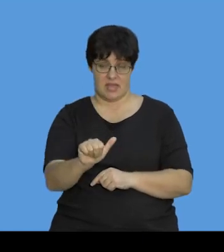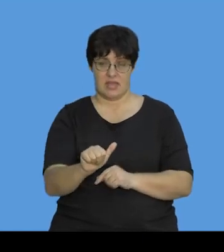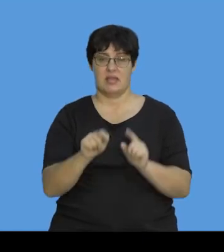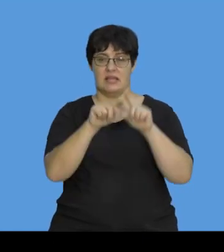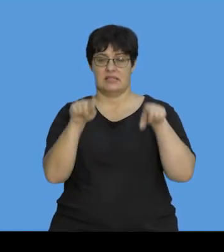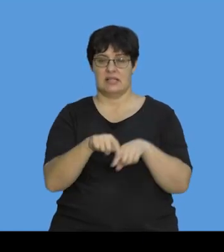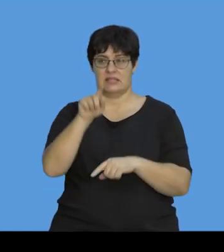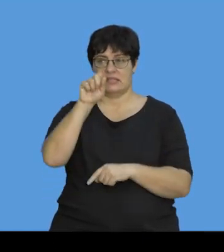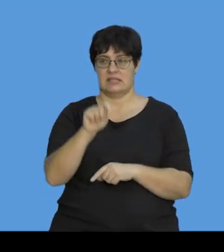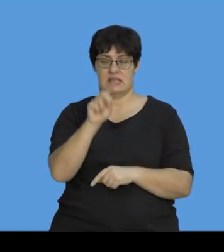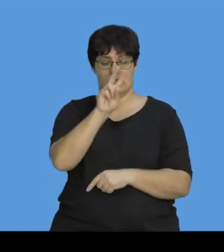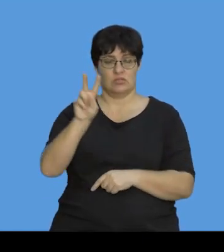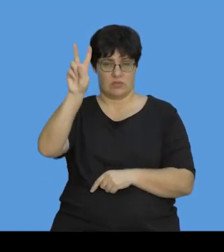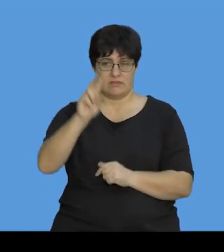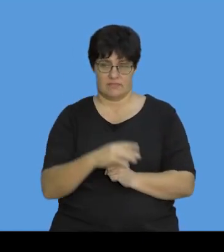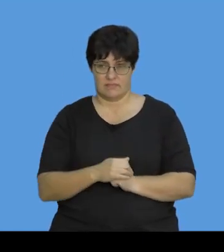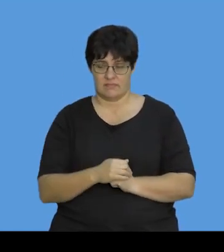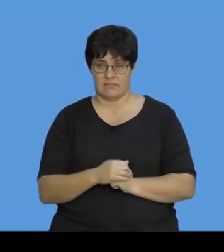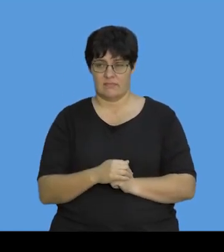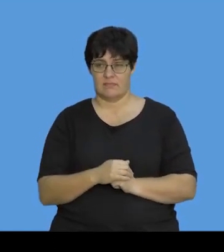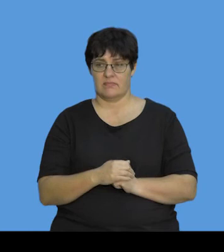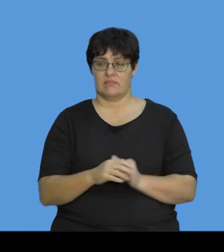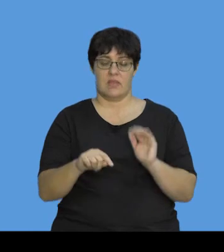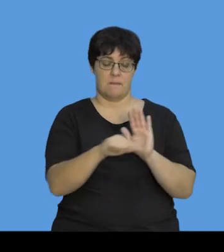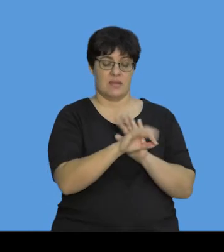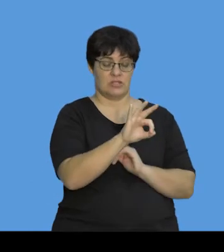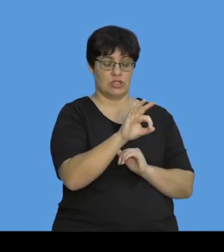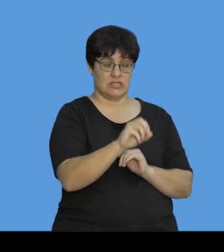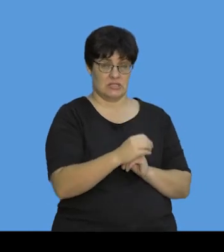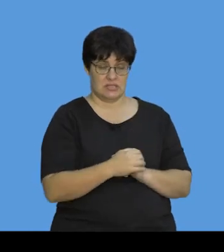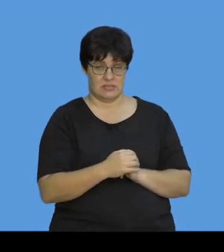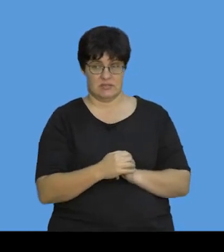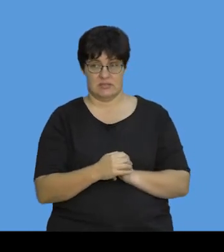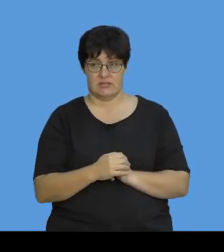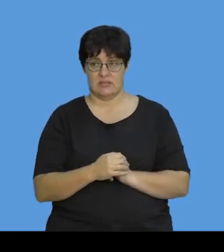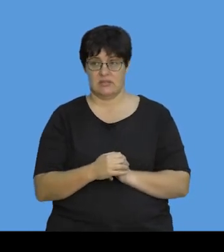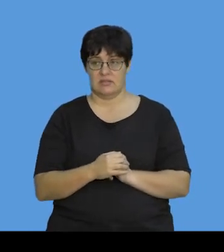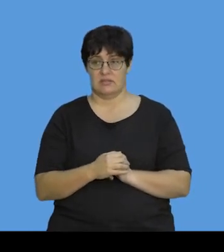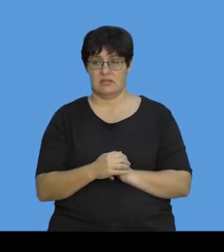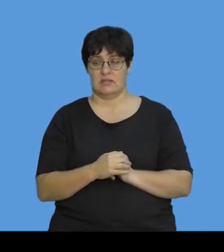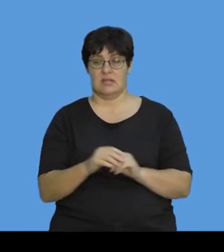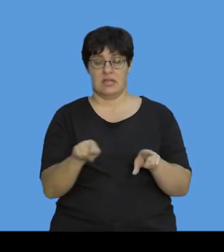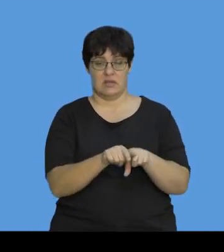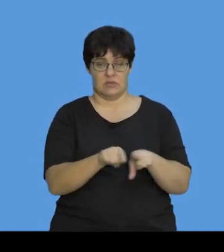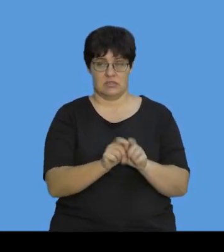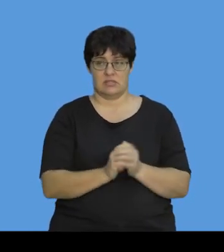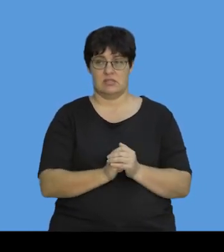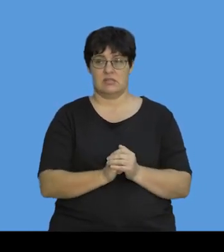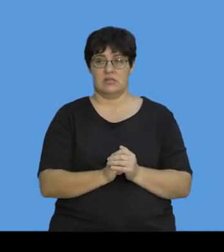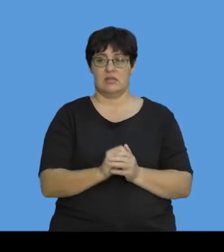A delta T squared. We have minus 30. We